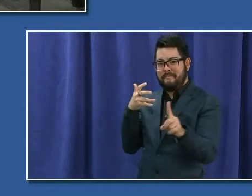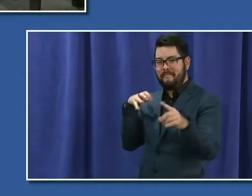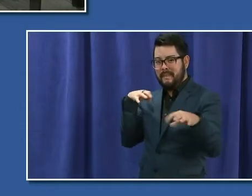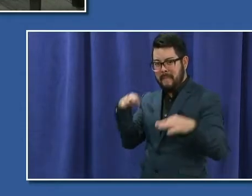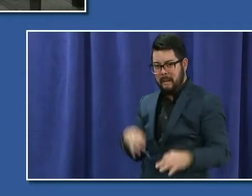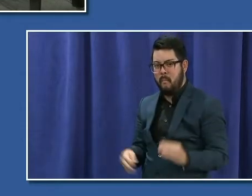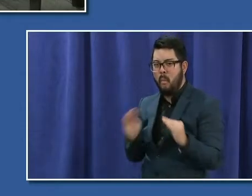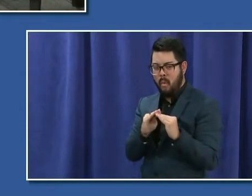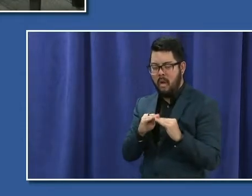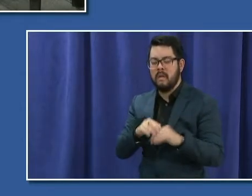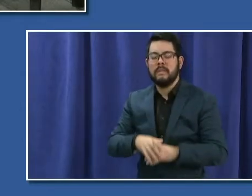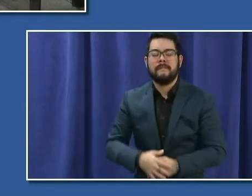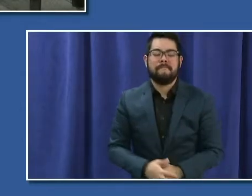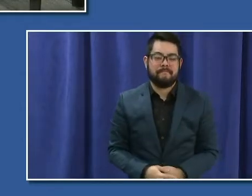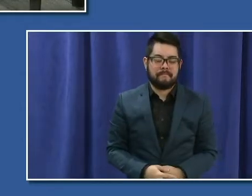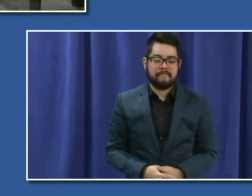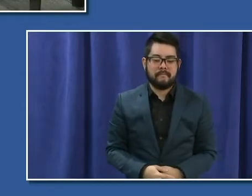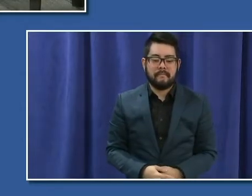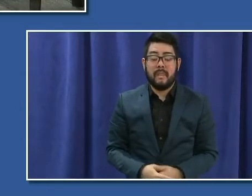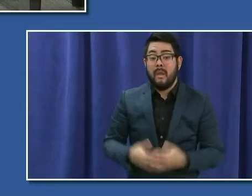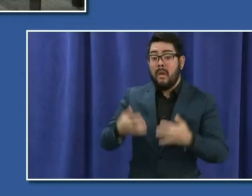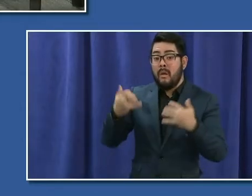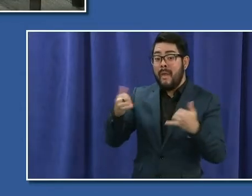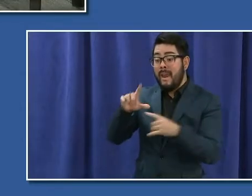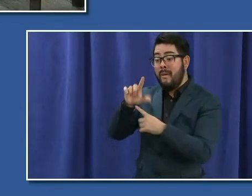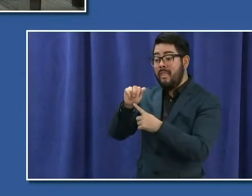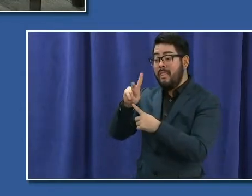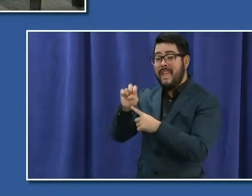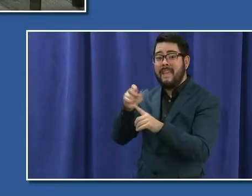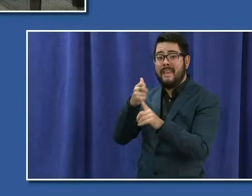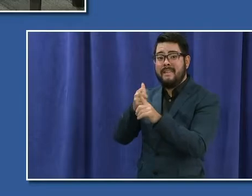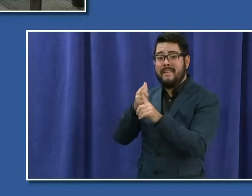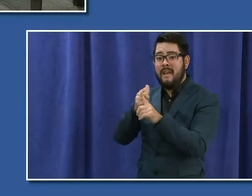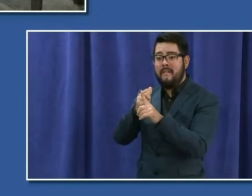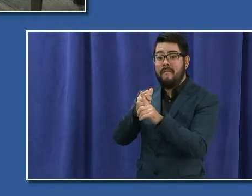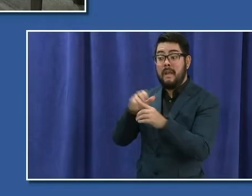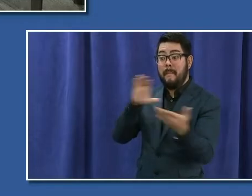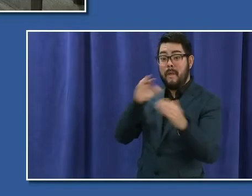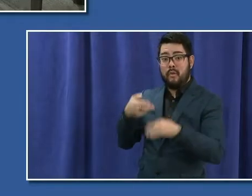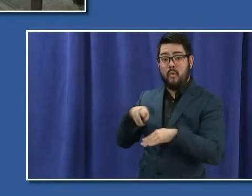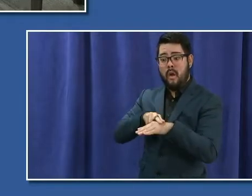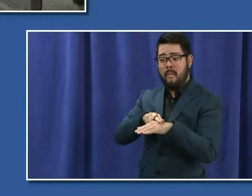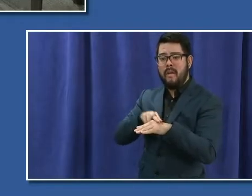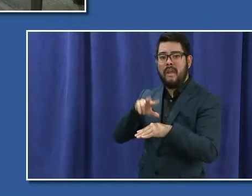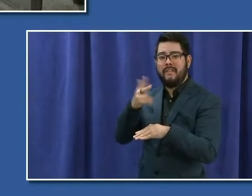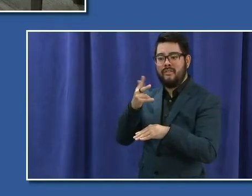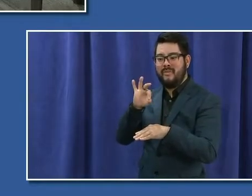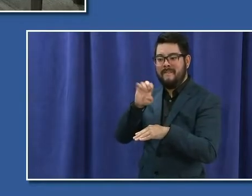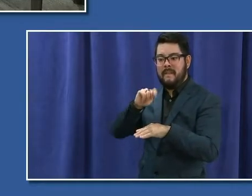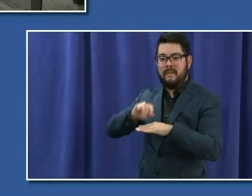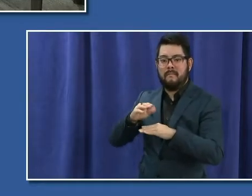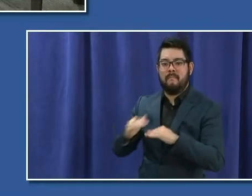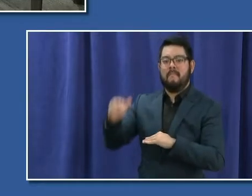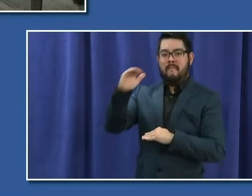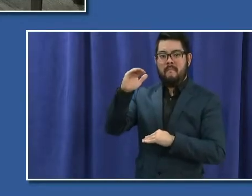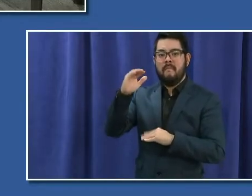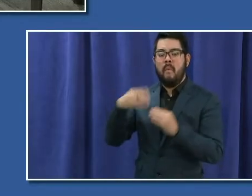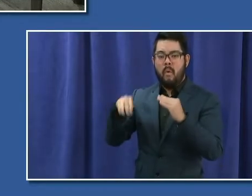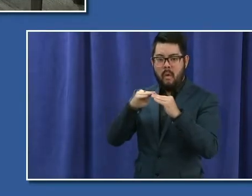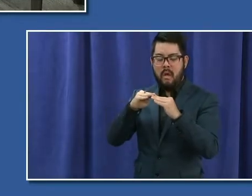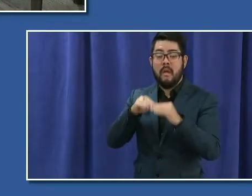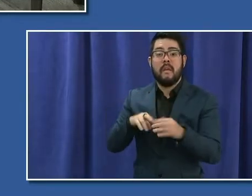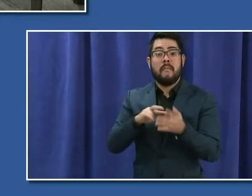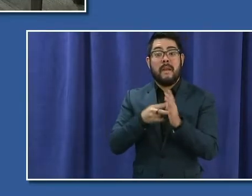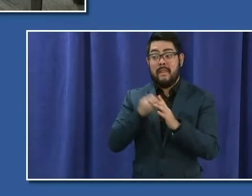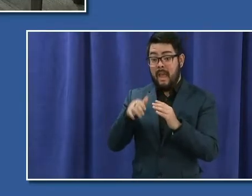right? So right now, the lake is about 3 feet higher than it normally would be. And is it all extra water?